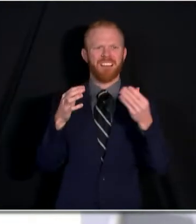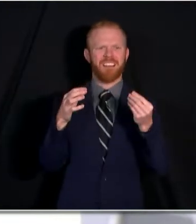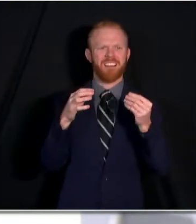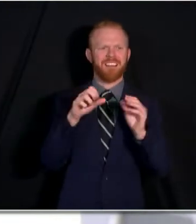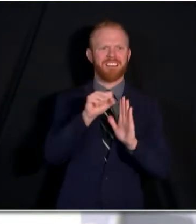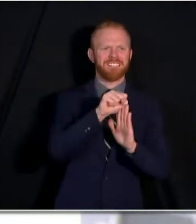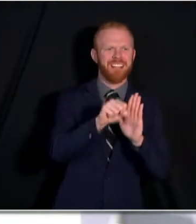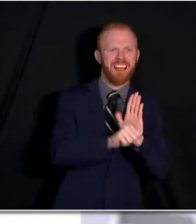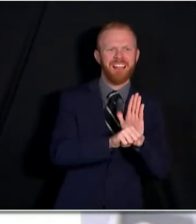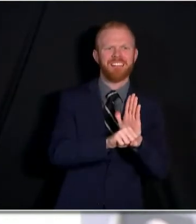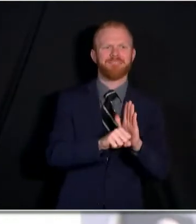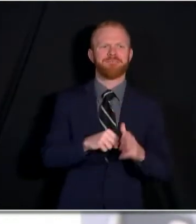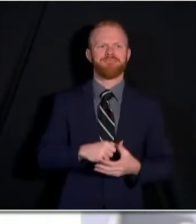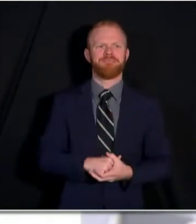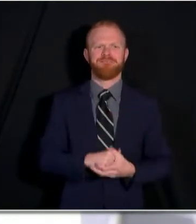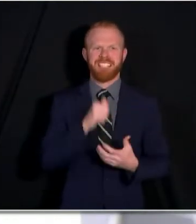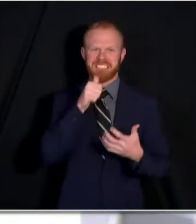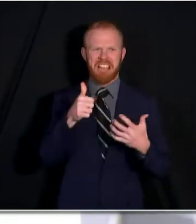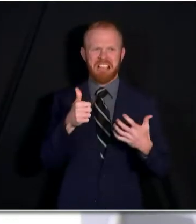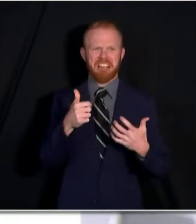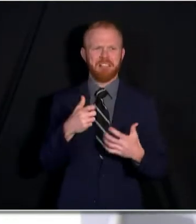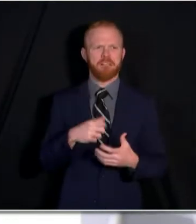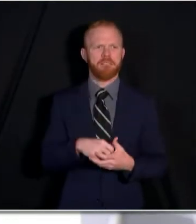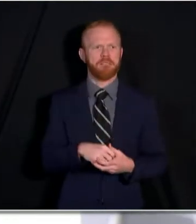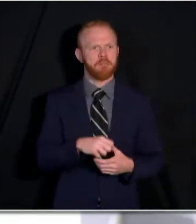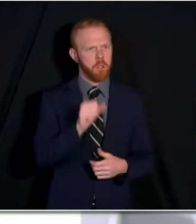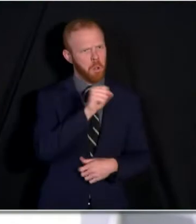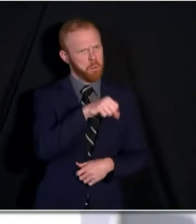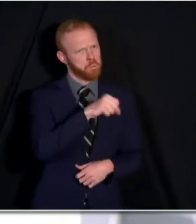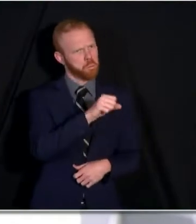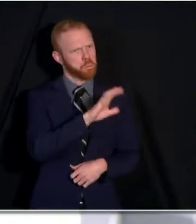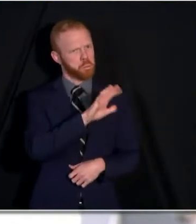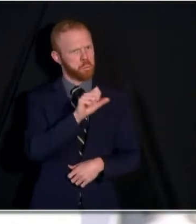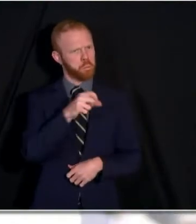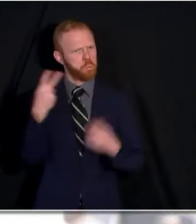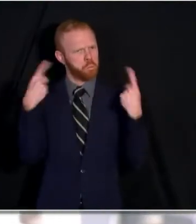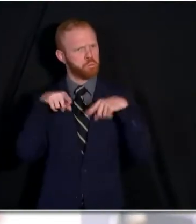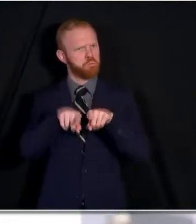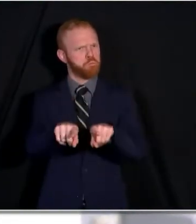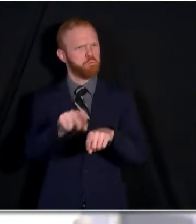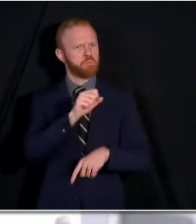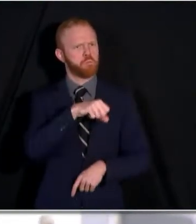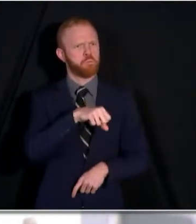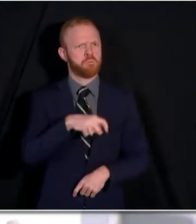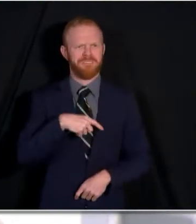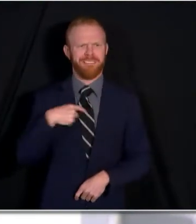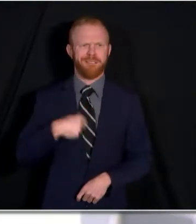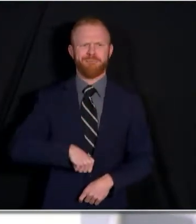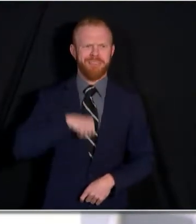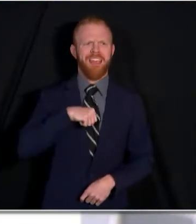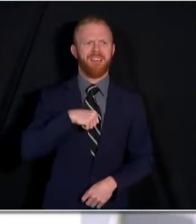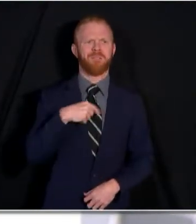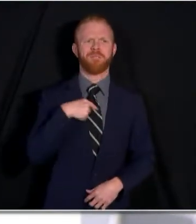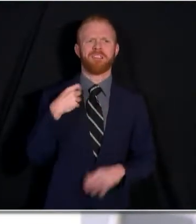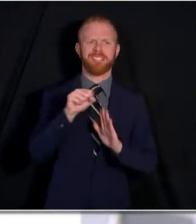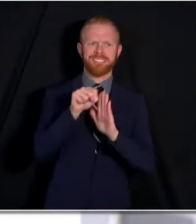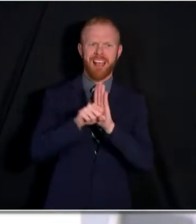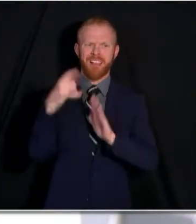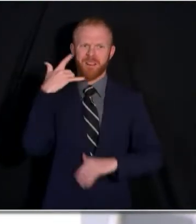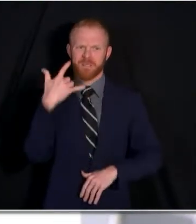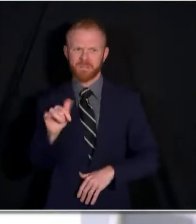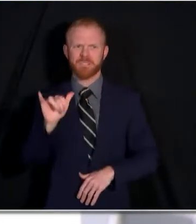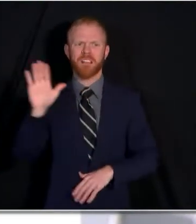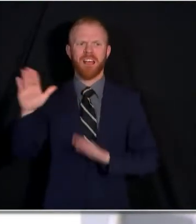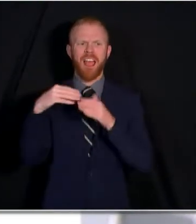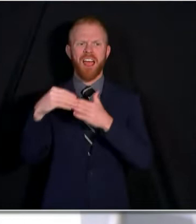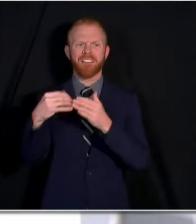alignment. Well, they're remarkably aligned, and so respecting those comments, we were very proud that California's guidelines were as consistent